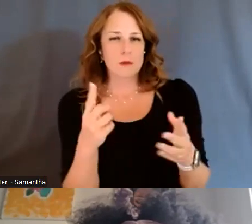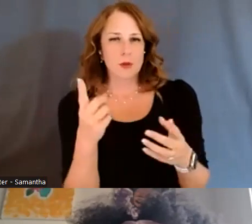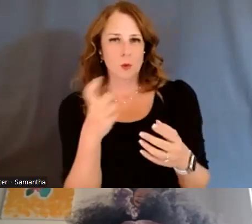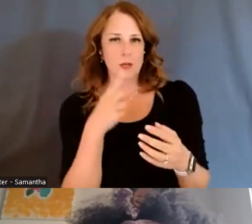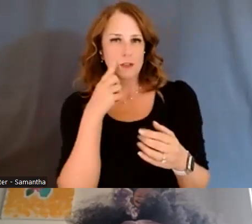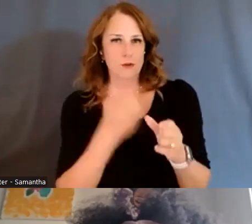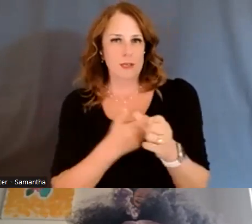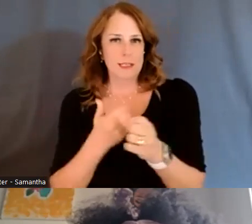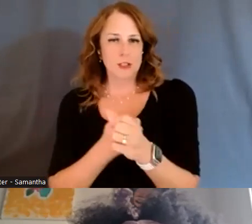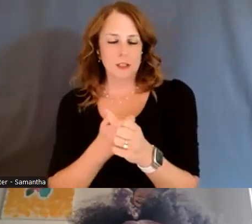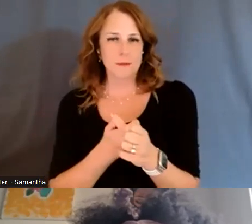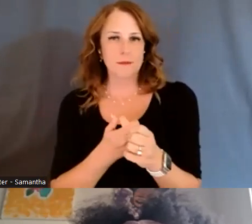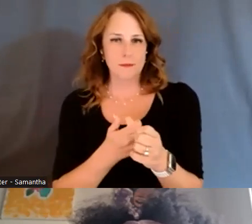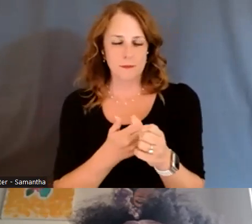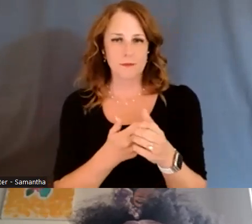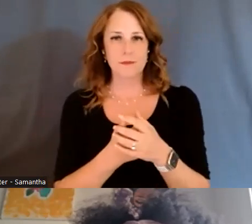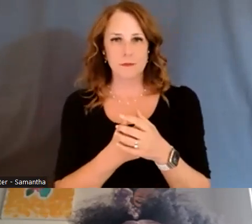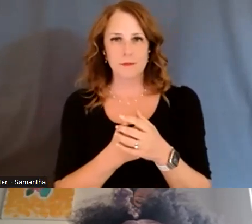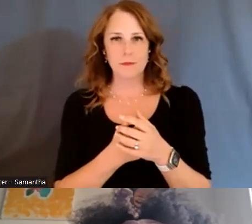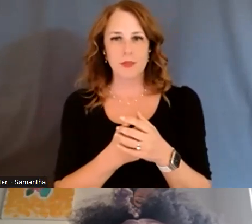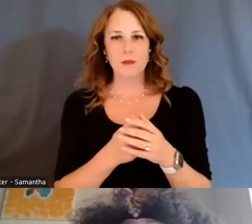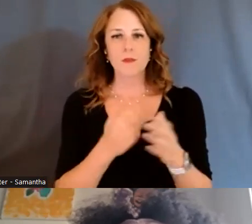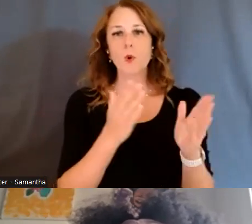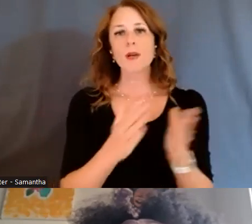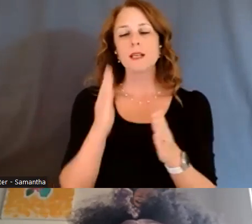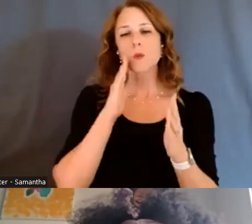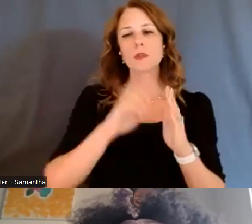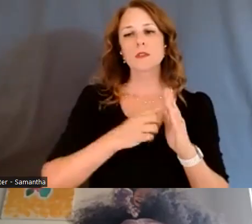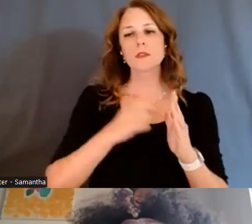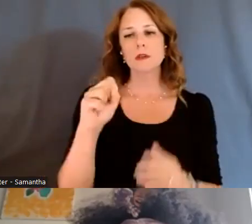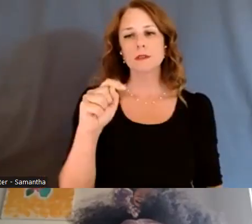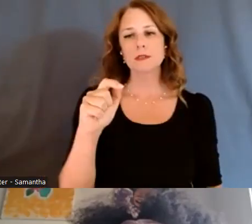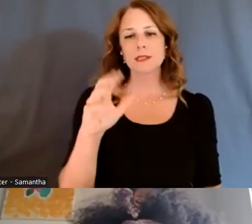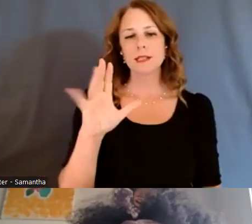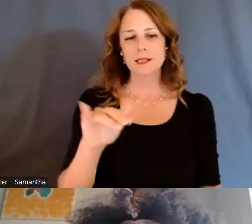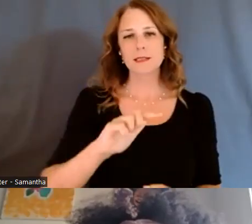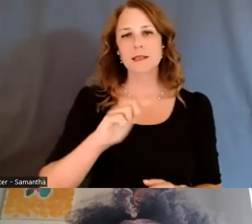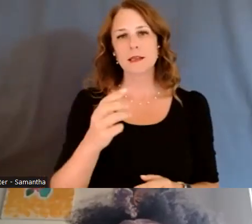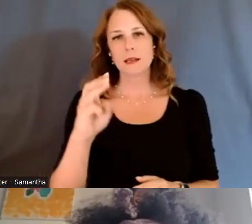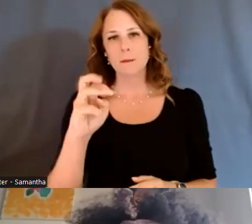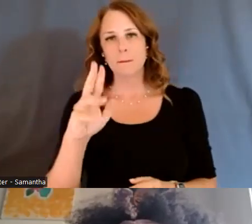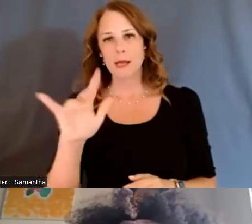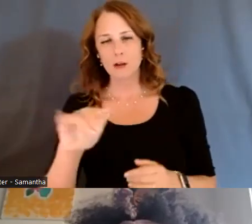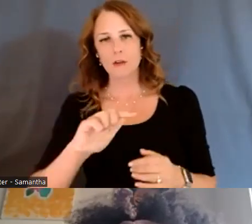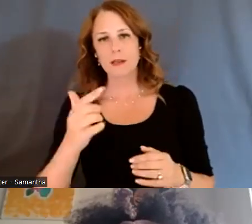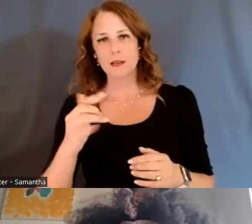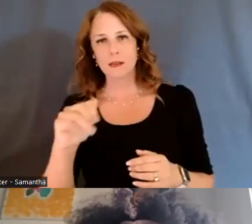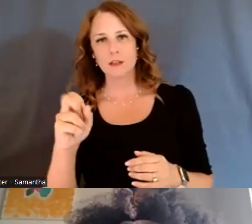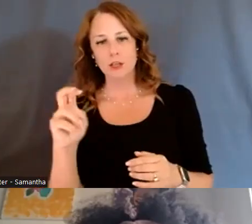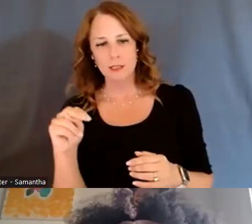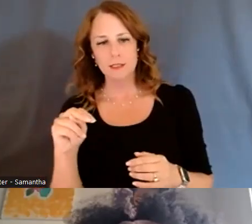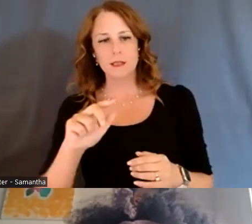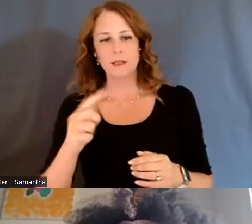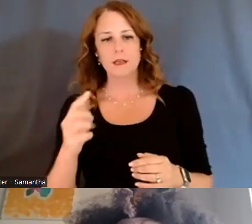us. So for organization purposes, I will start with Stacy, I'll go to Mary, and then we'll go to Jason. Shemaine, some of your questions are